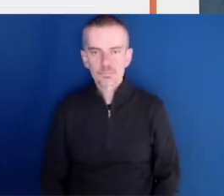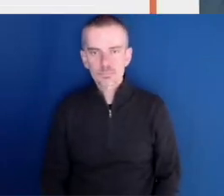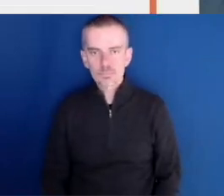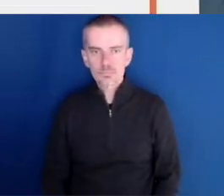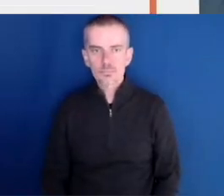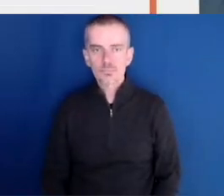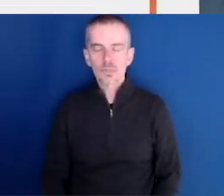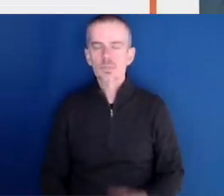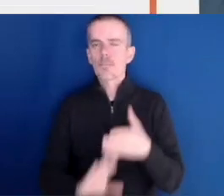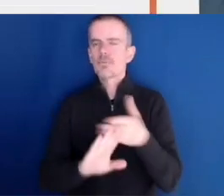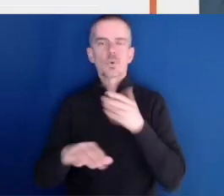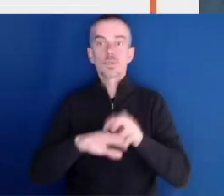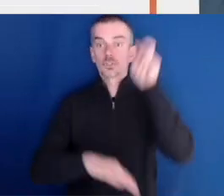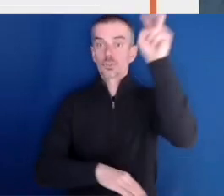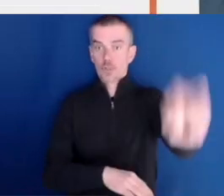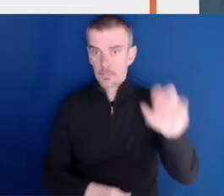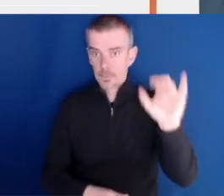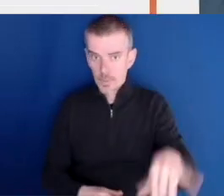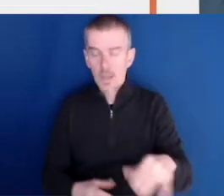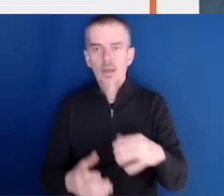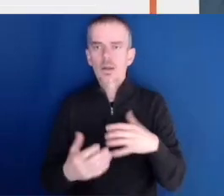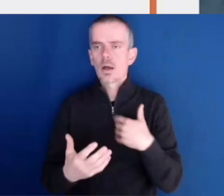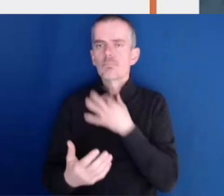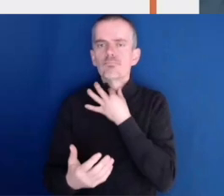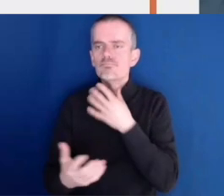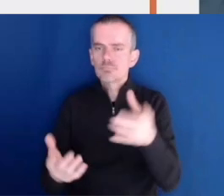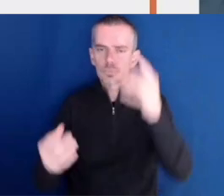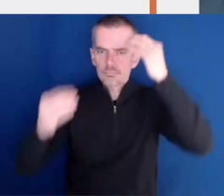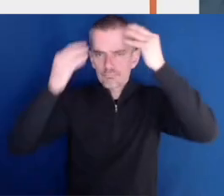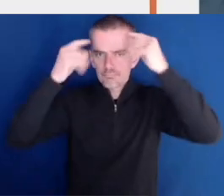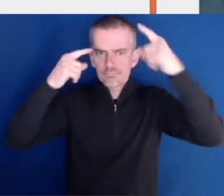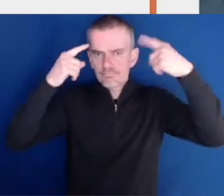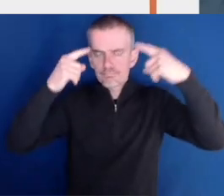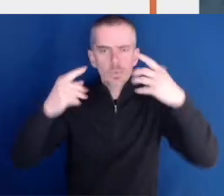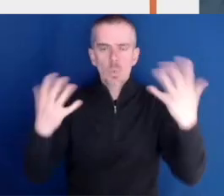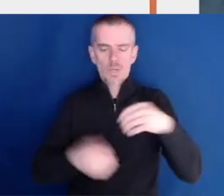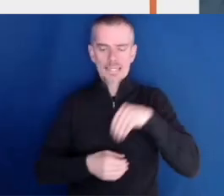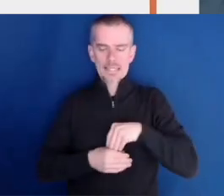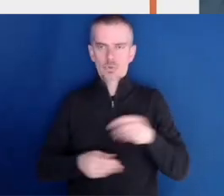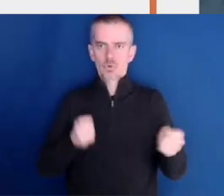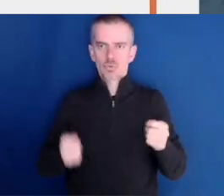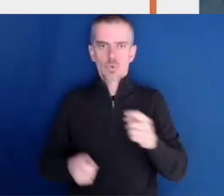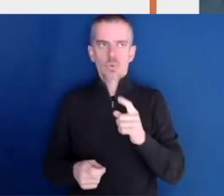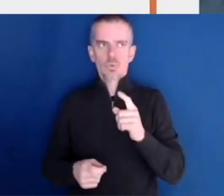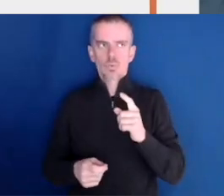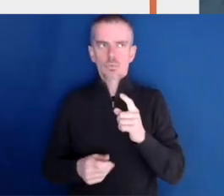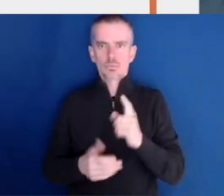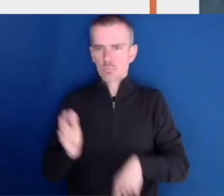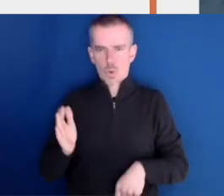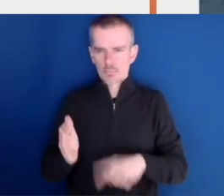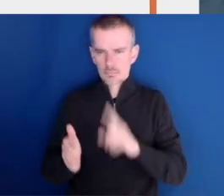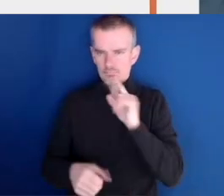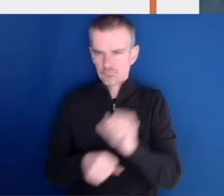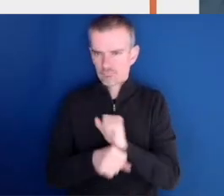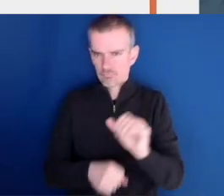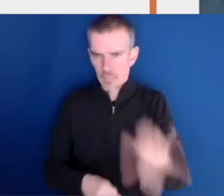So before we jump into that, though, I'd like to get everybody thinking about what internal controls actually are.